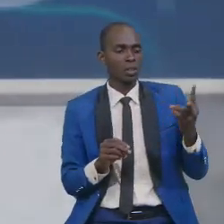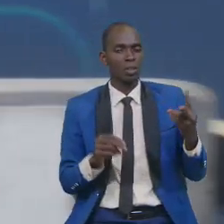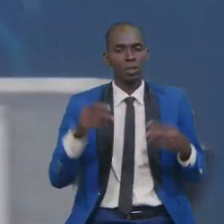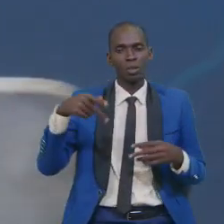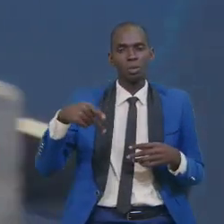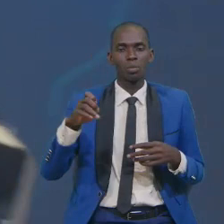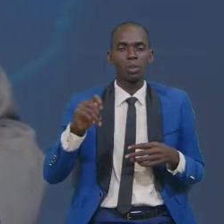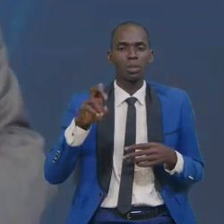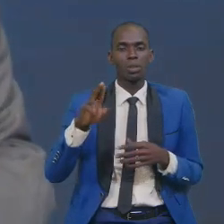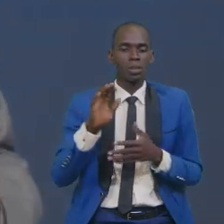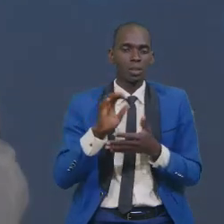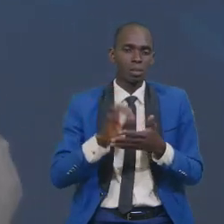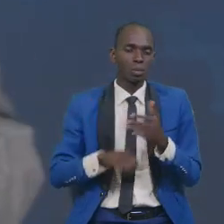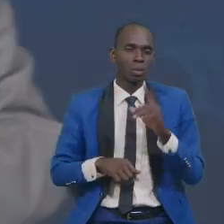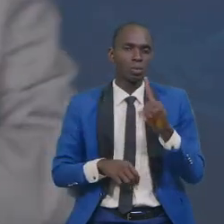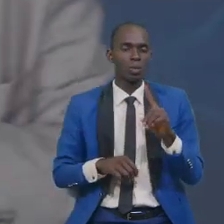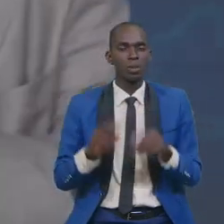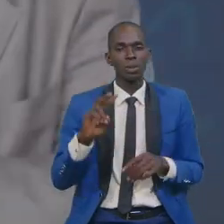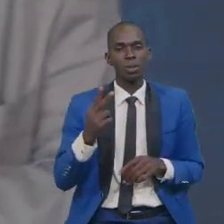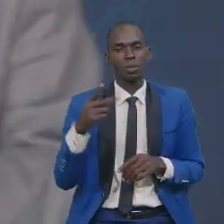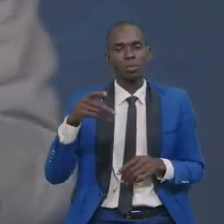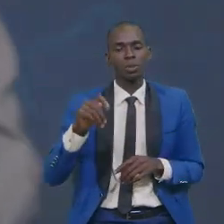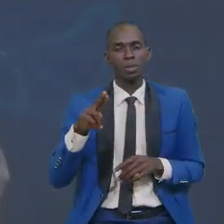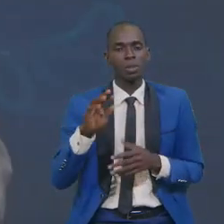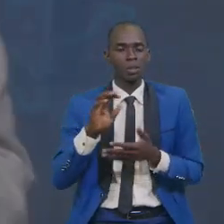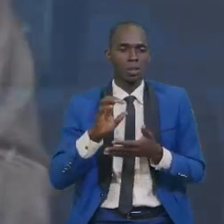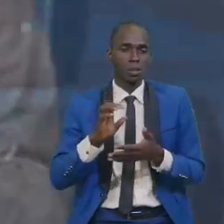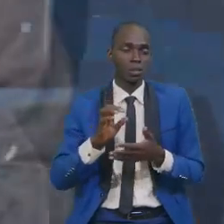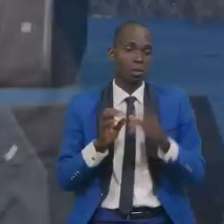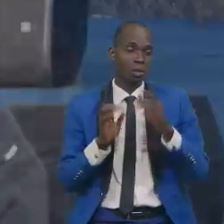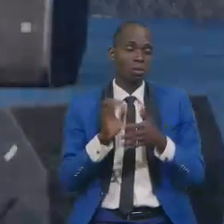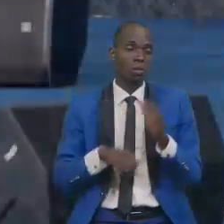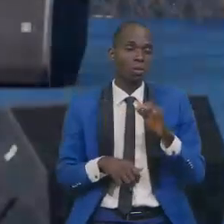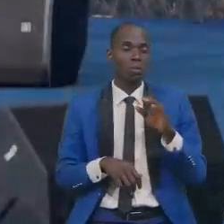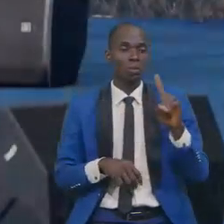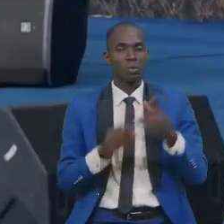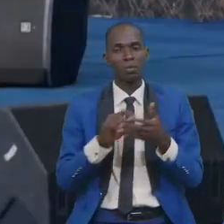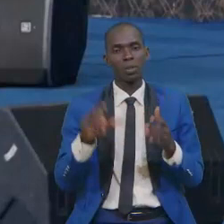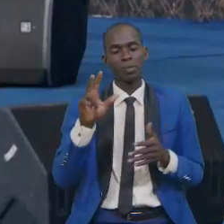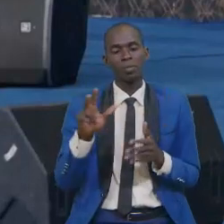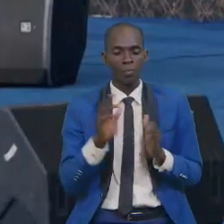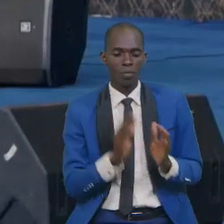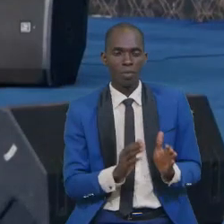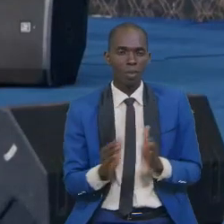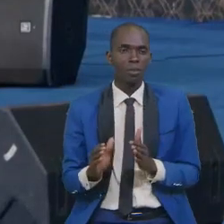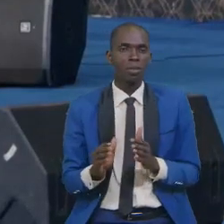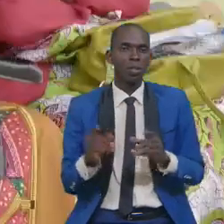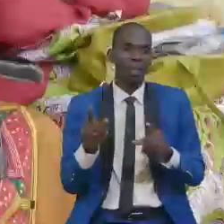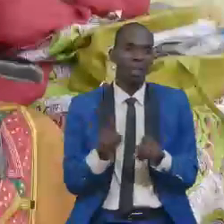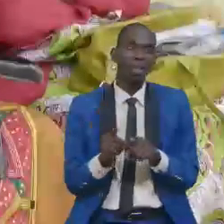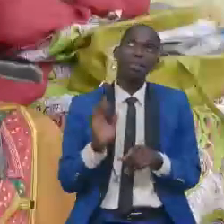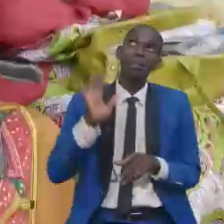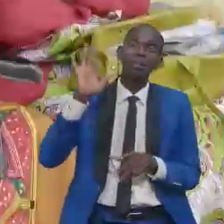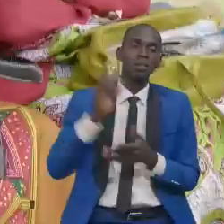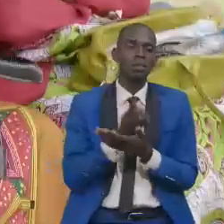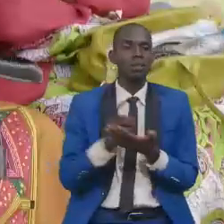one we're looking at verse three second Peter chapter one verse 3 according as this divine